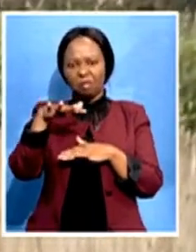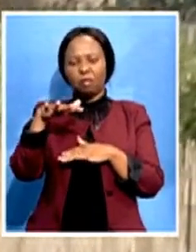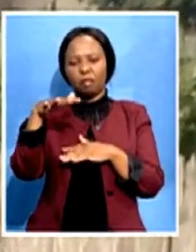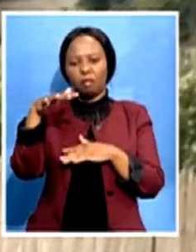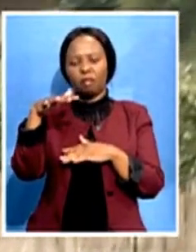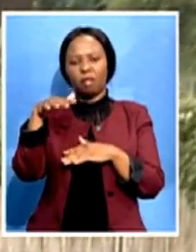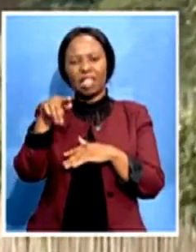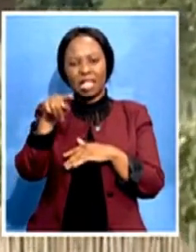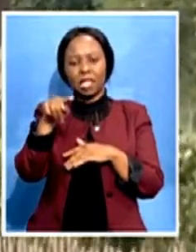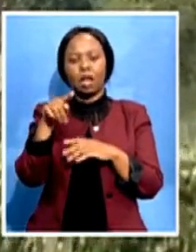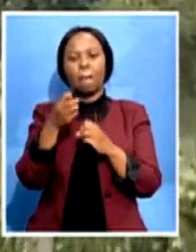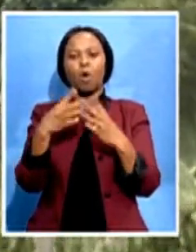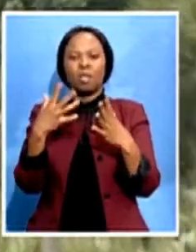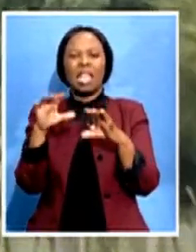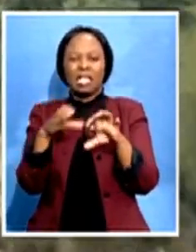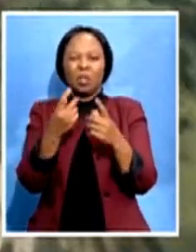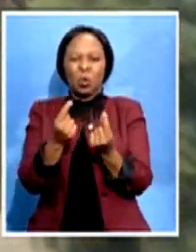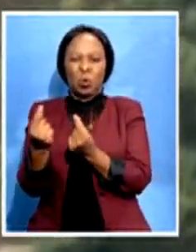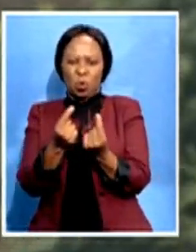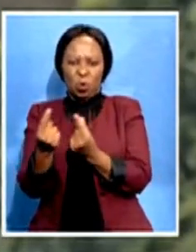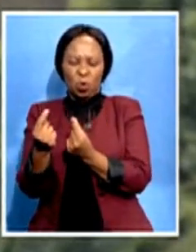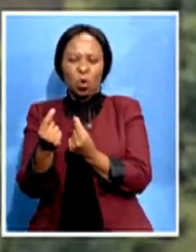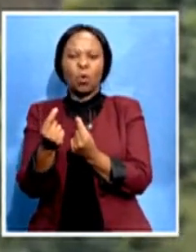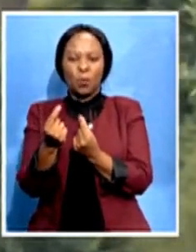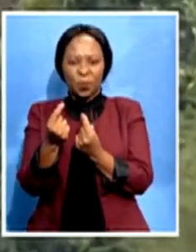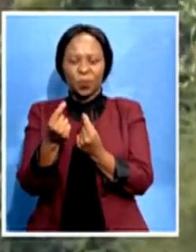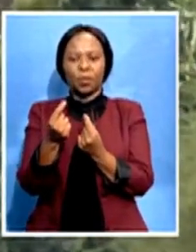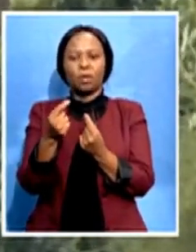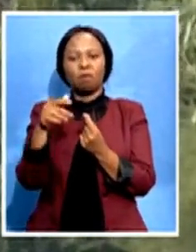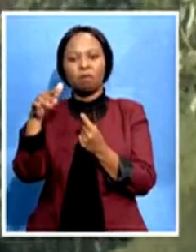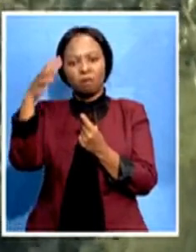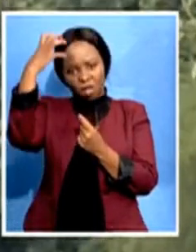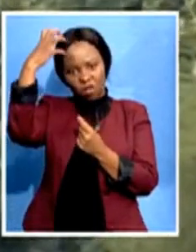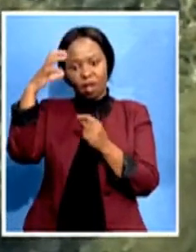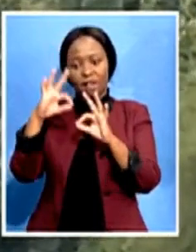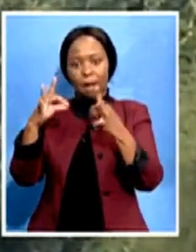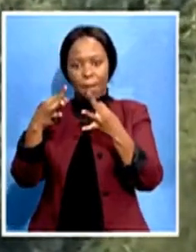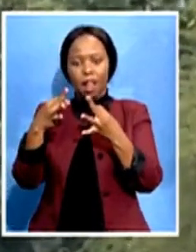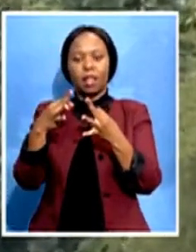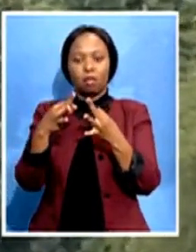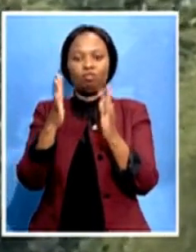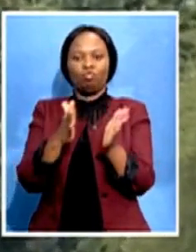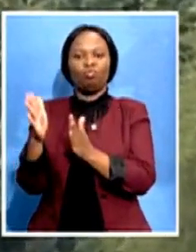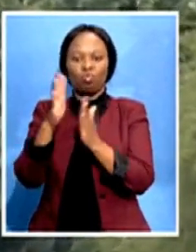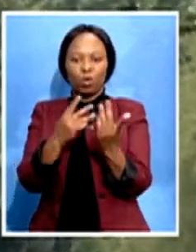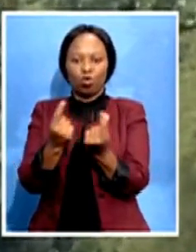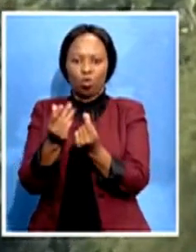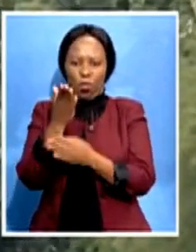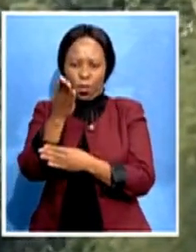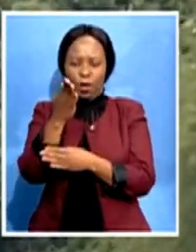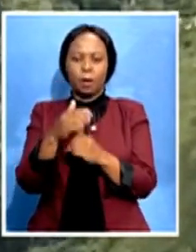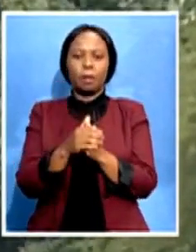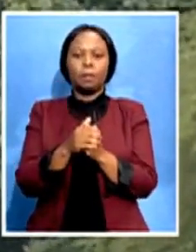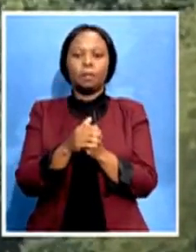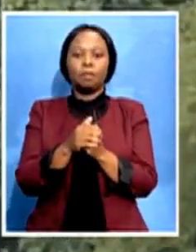of the royal family are actually conducted. By that I mean in terms of the activities such as